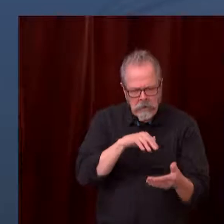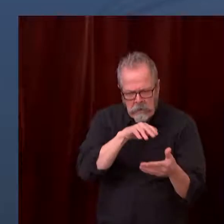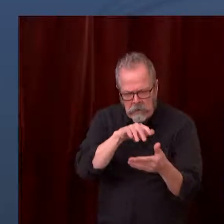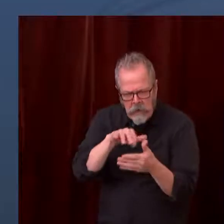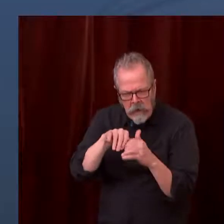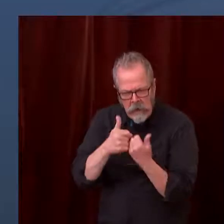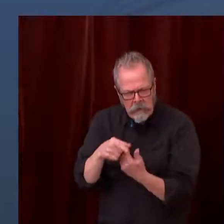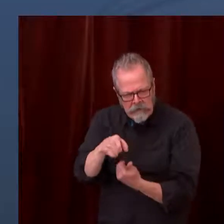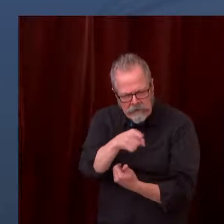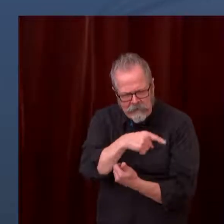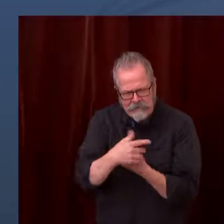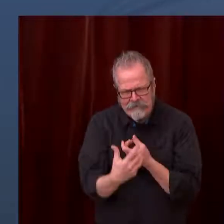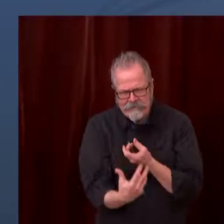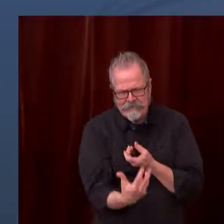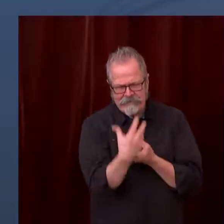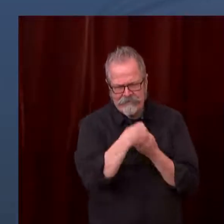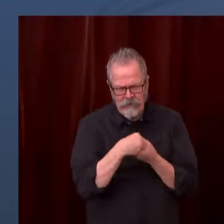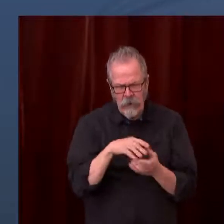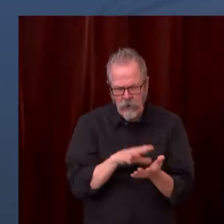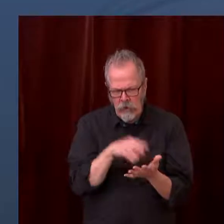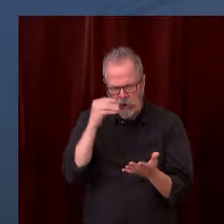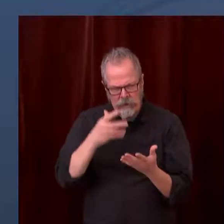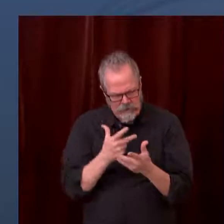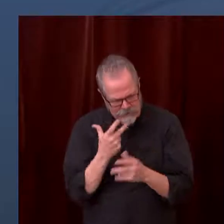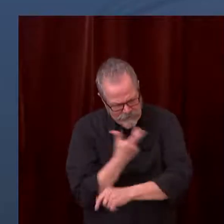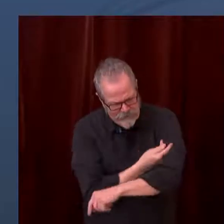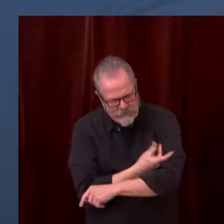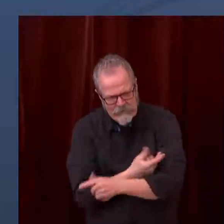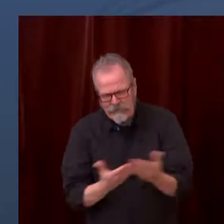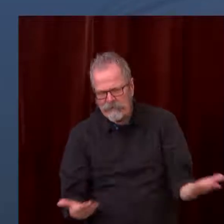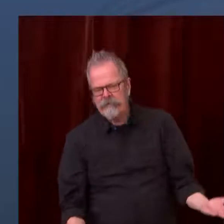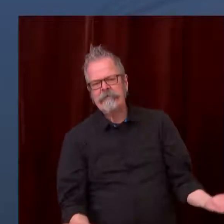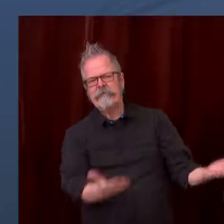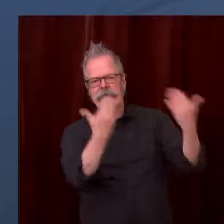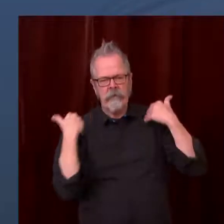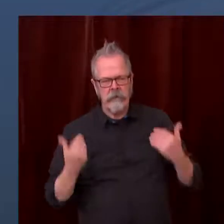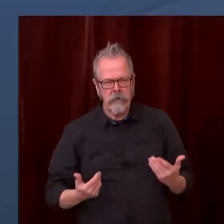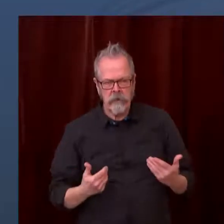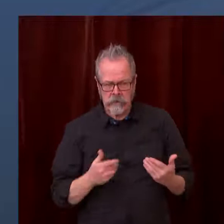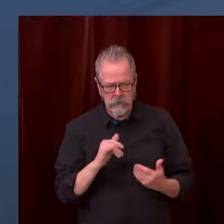to evolve, and also recognizing that we're all in this together.